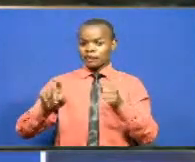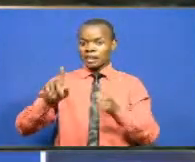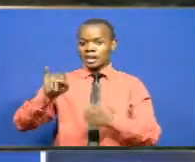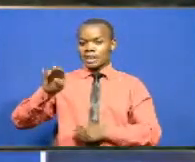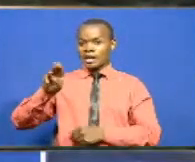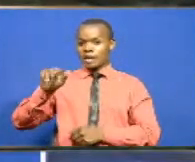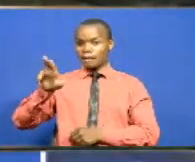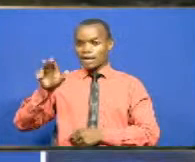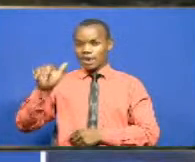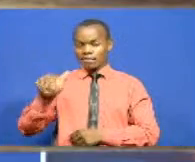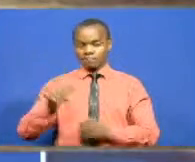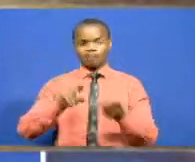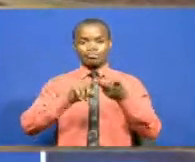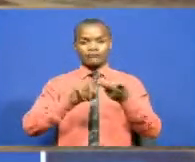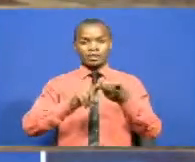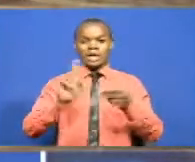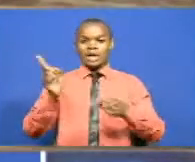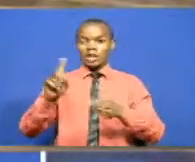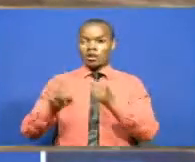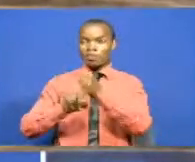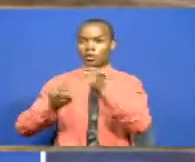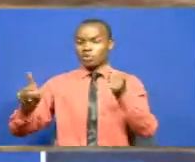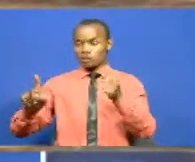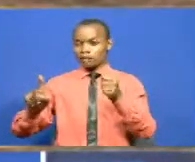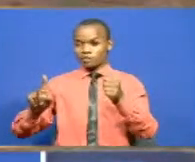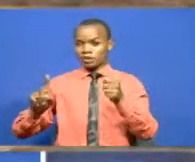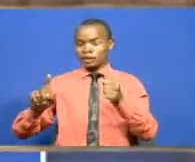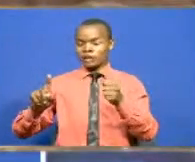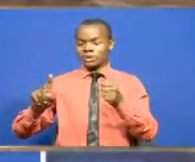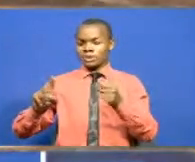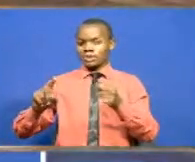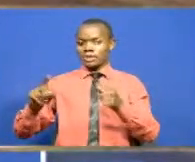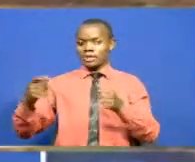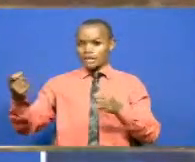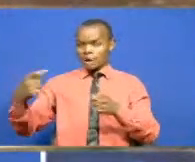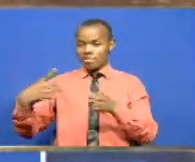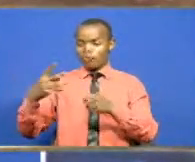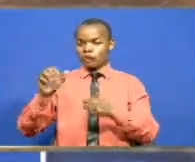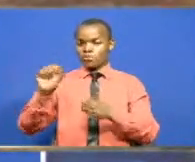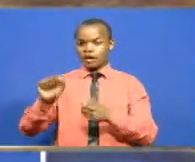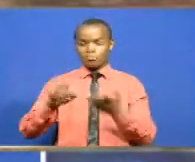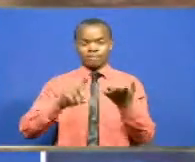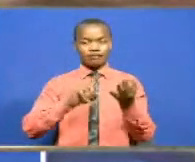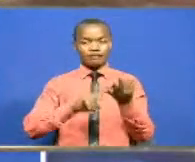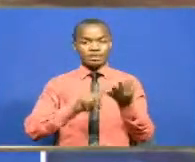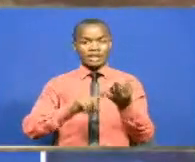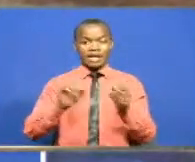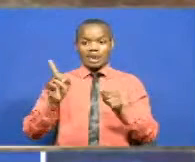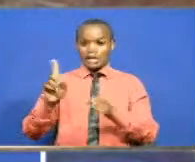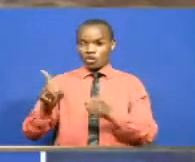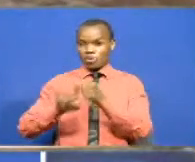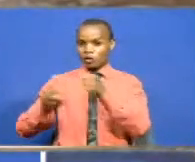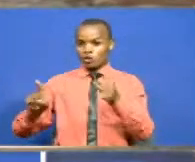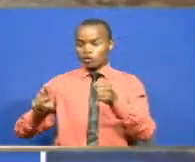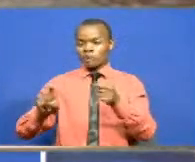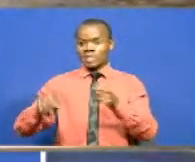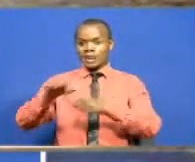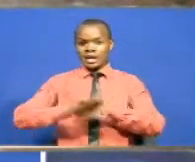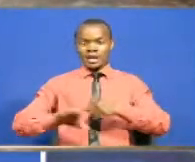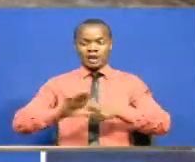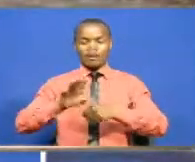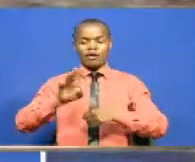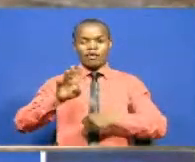Nairobi Githurai Mwiki Kahawa Ruiru route, Nairobi Embakasi route, and Nairobi Kibera Kikuyu route. Betty